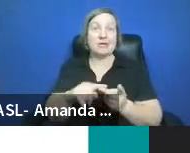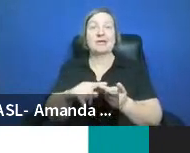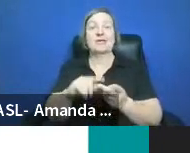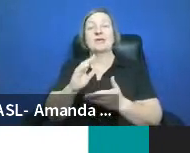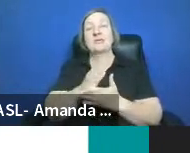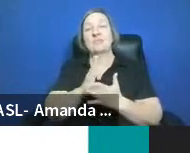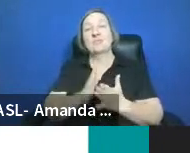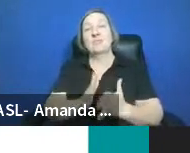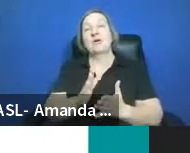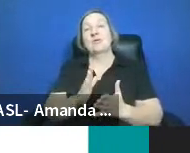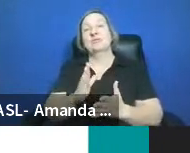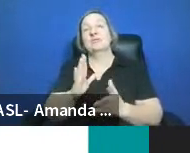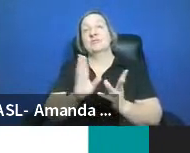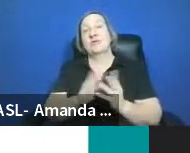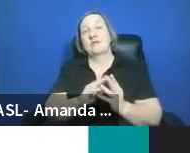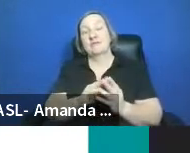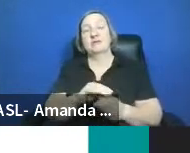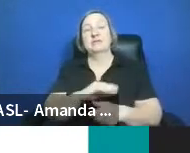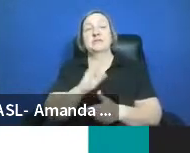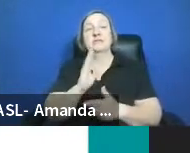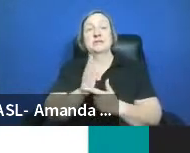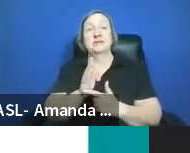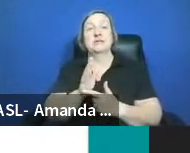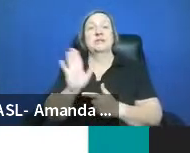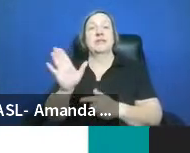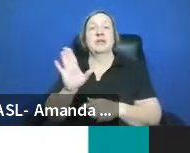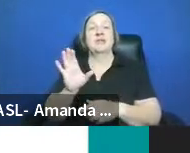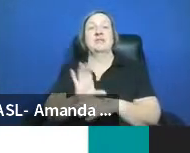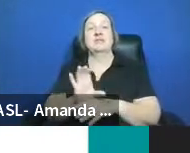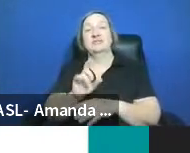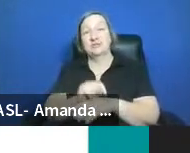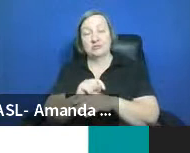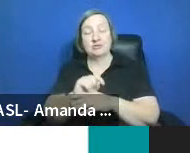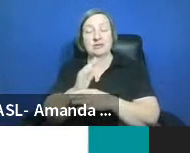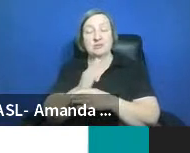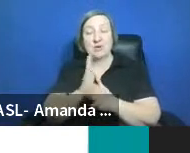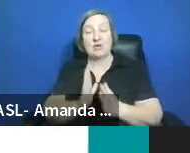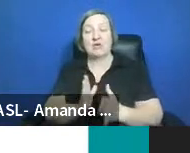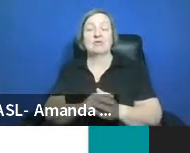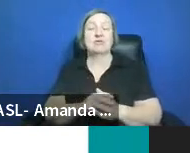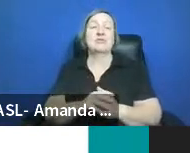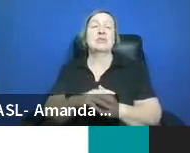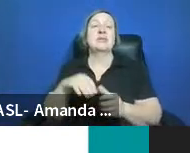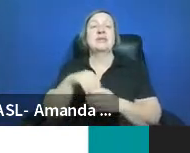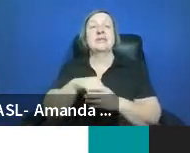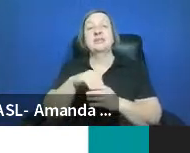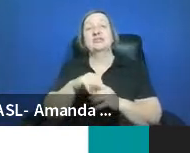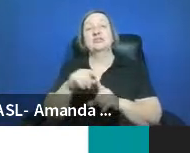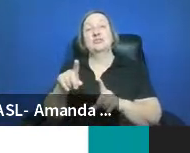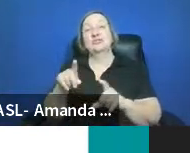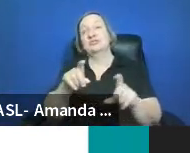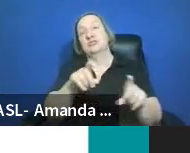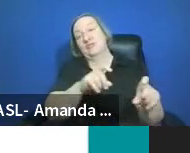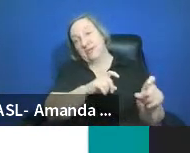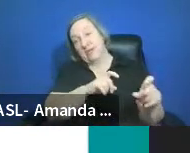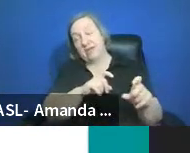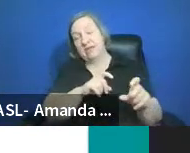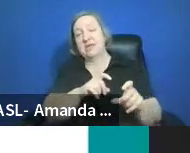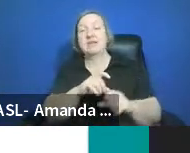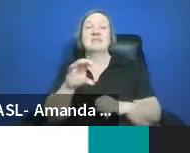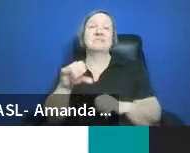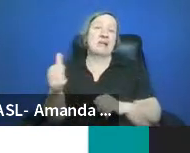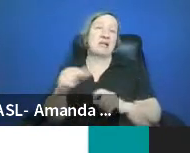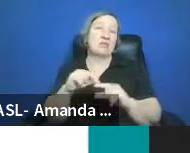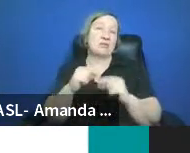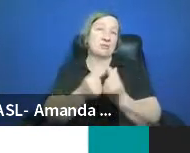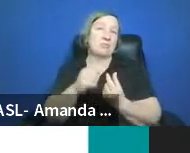conference between them and their consulting partners, to internal surveyors, and then to other groups such